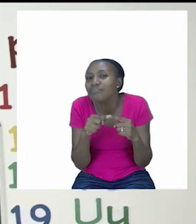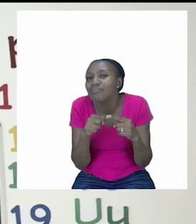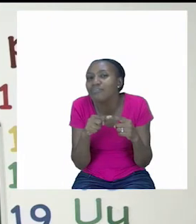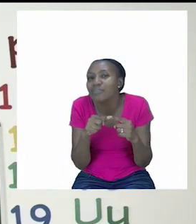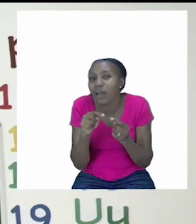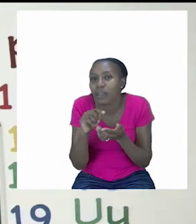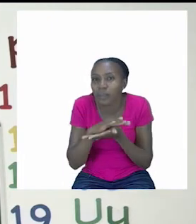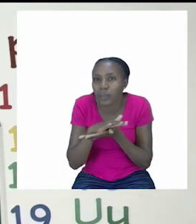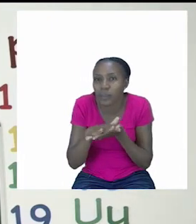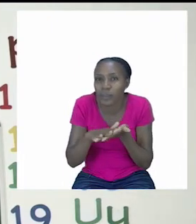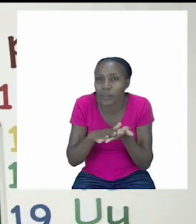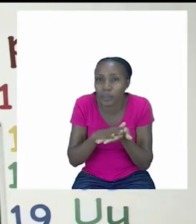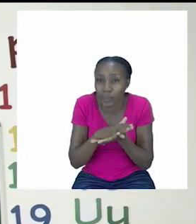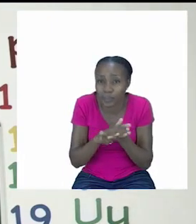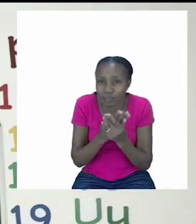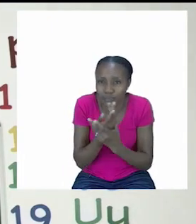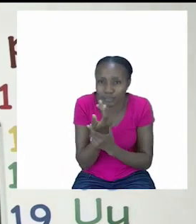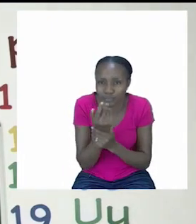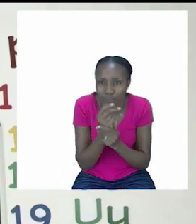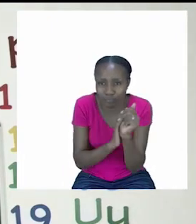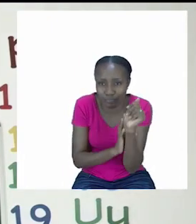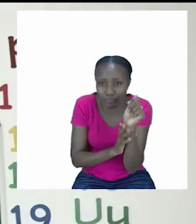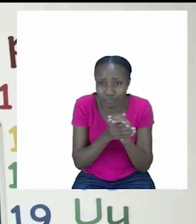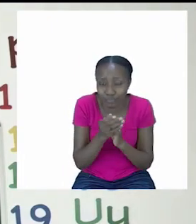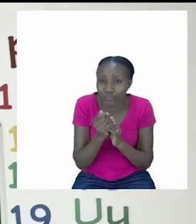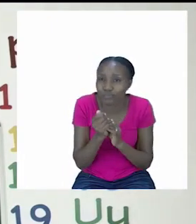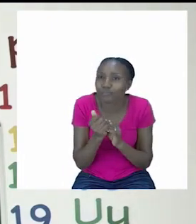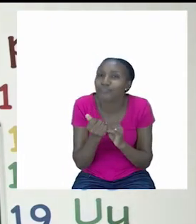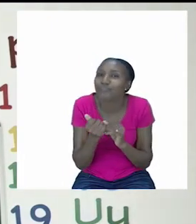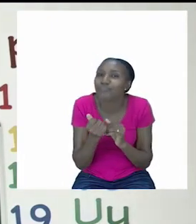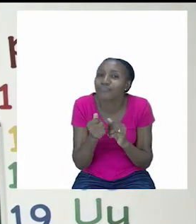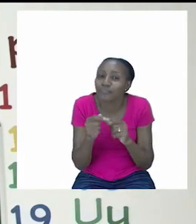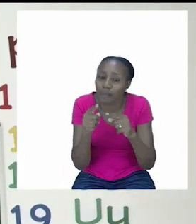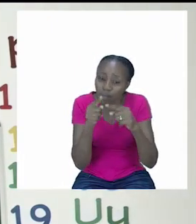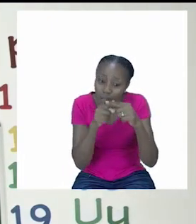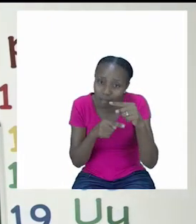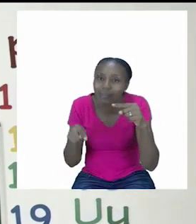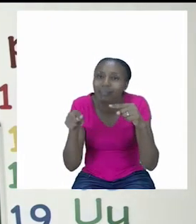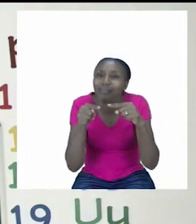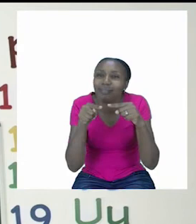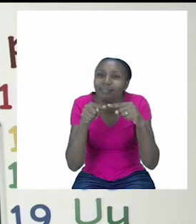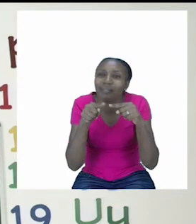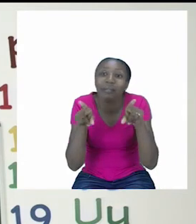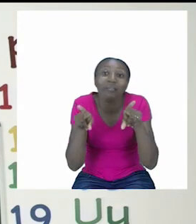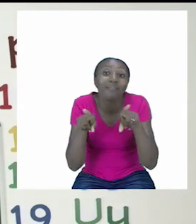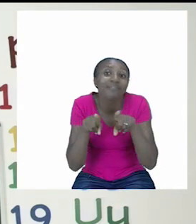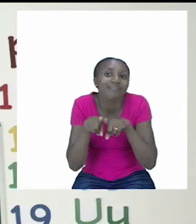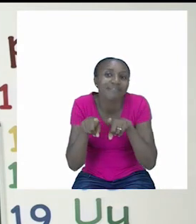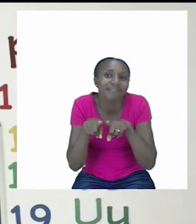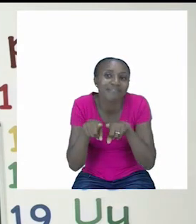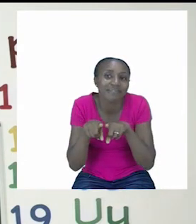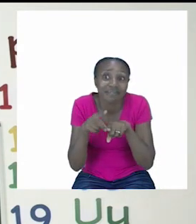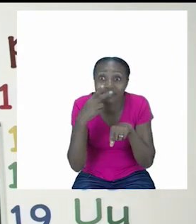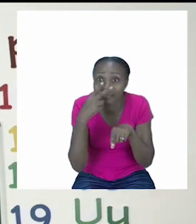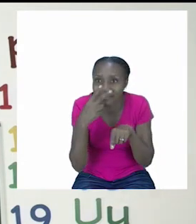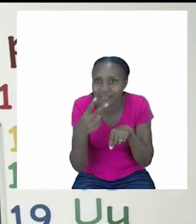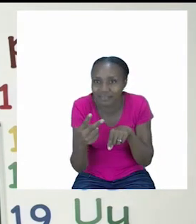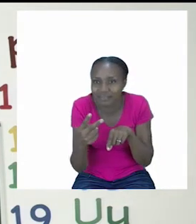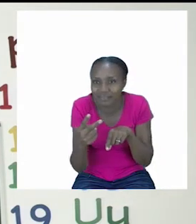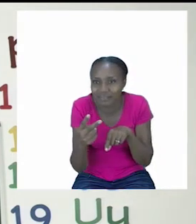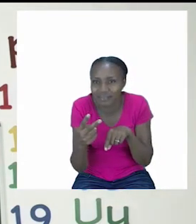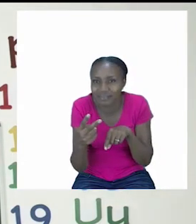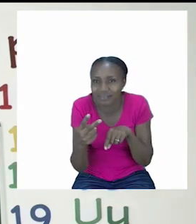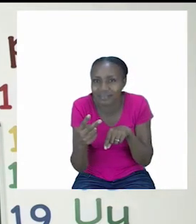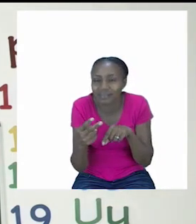lotion in the shape of a circle as well. You can see that?